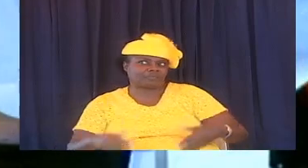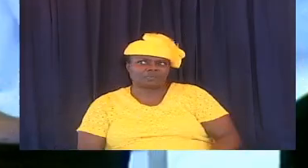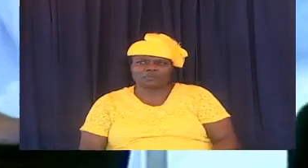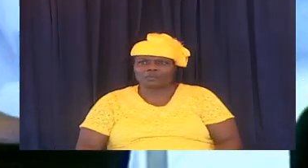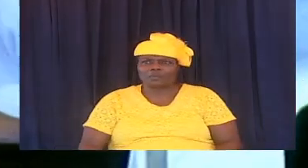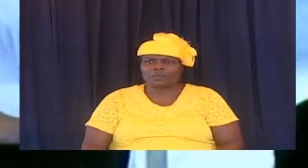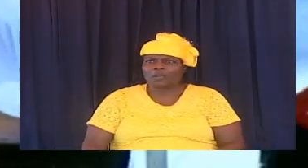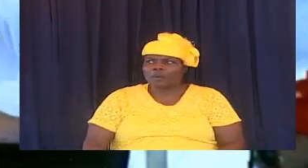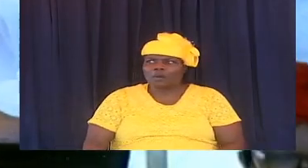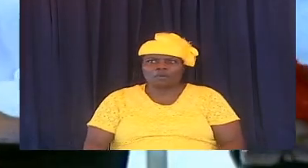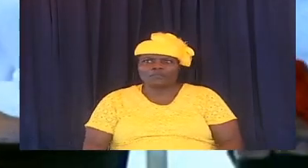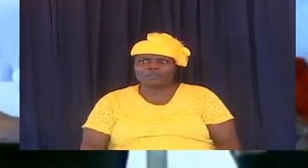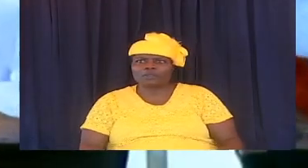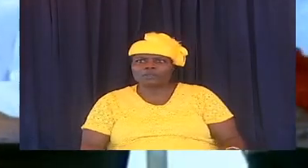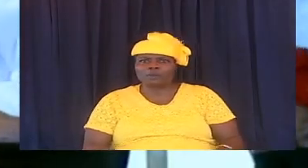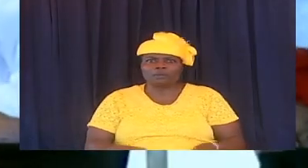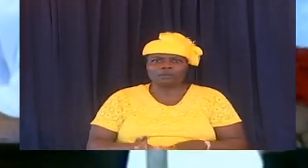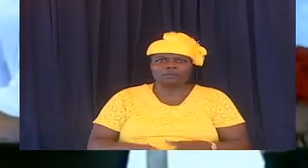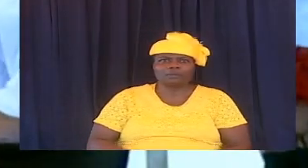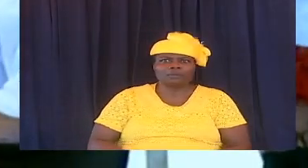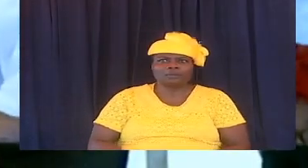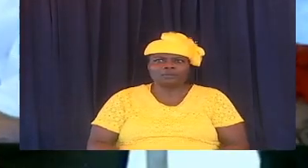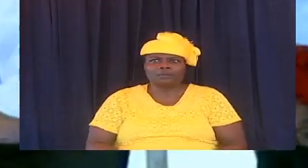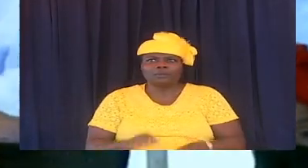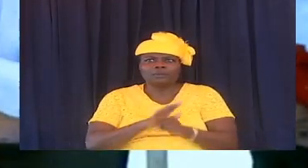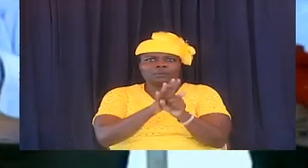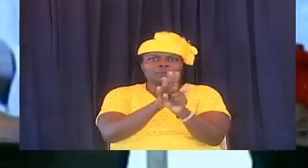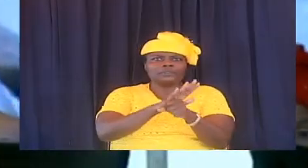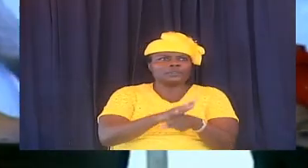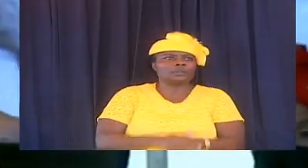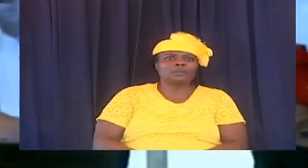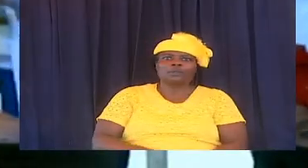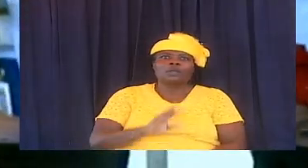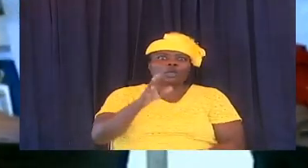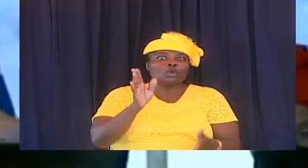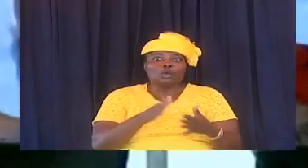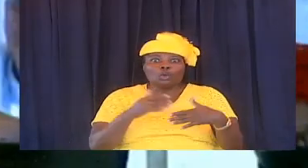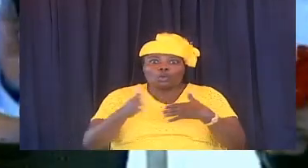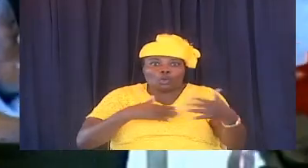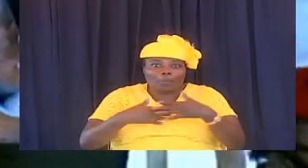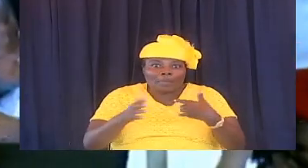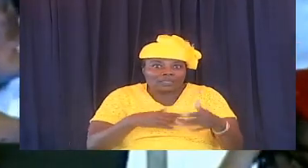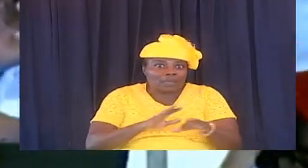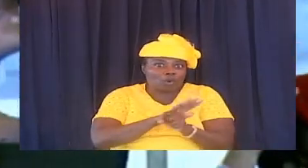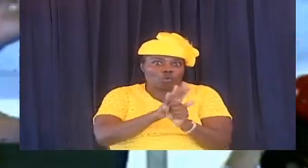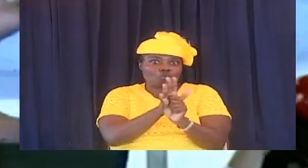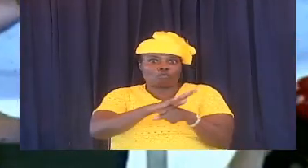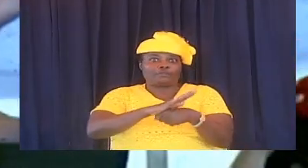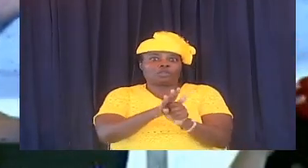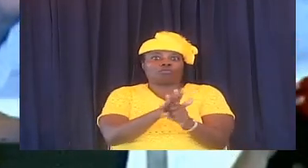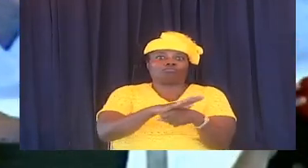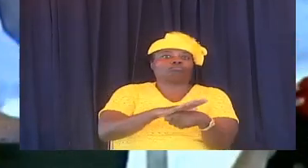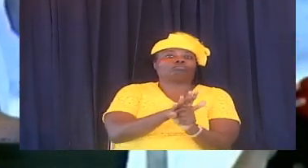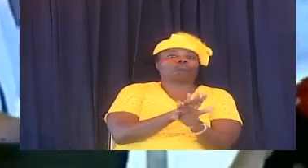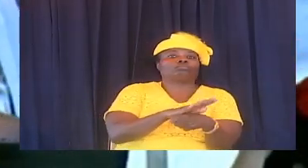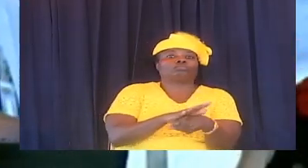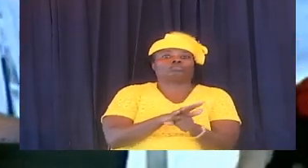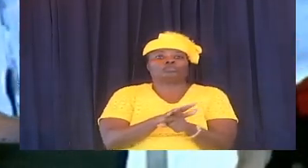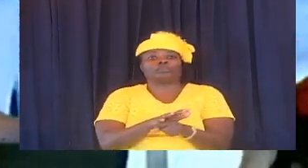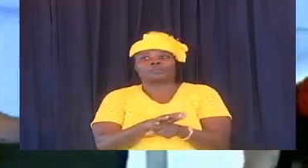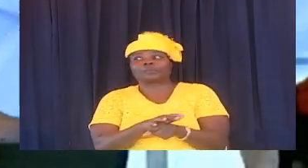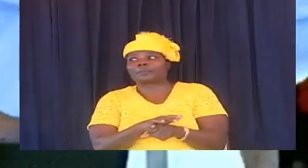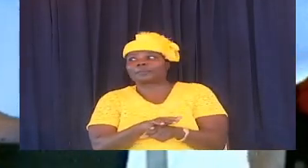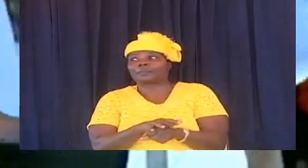Them coming from St. Anne and St. Bess and